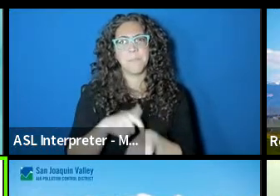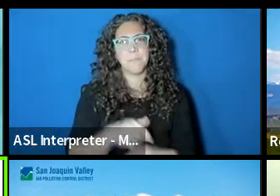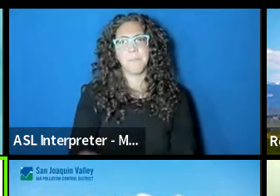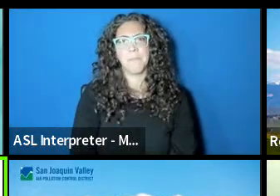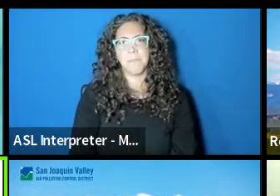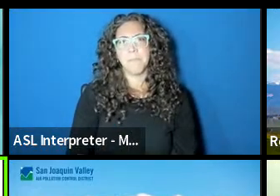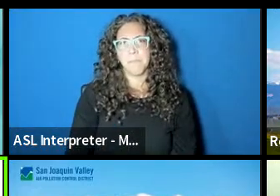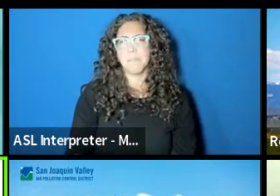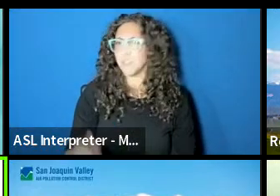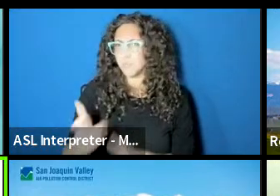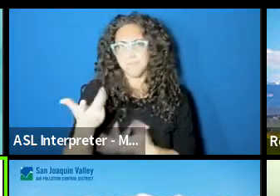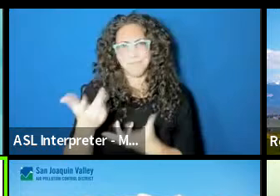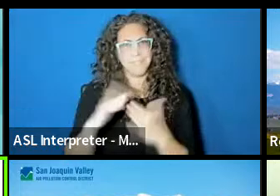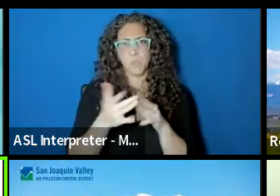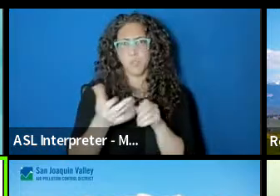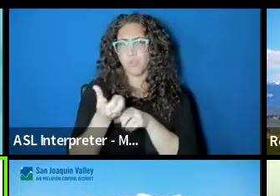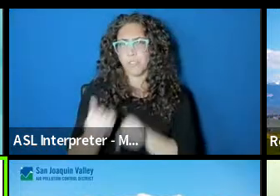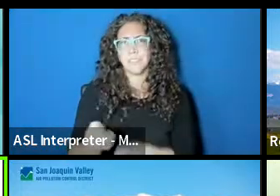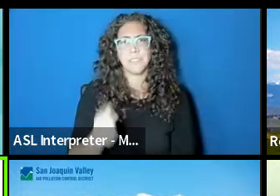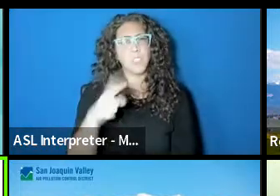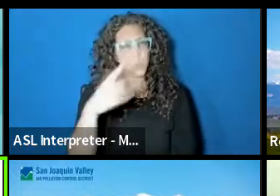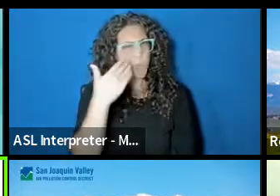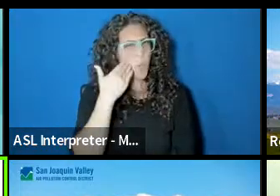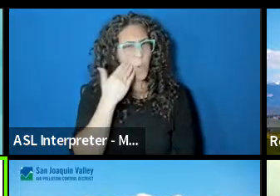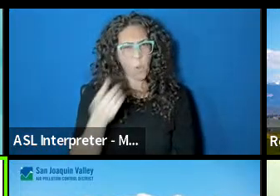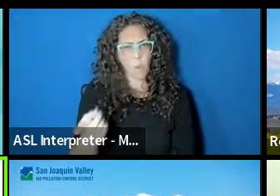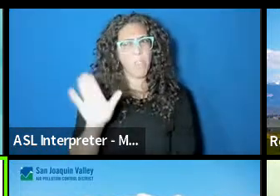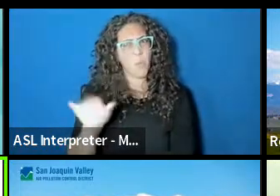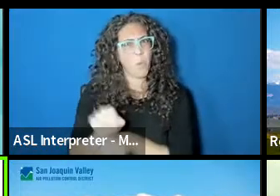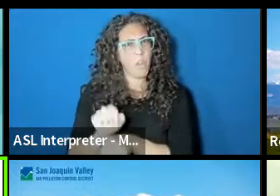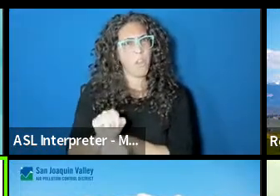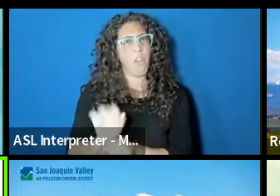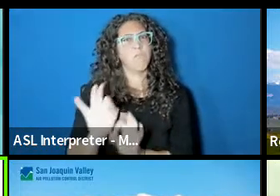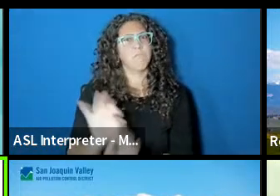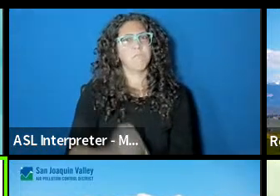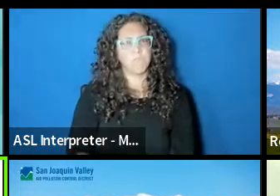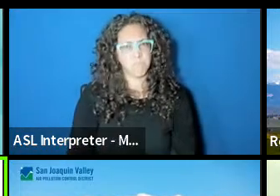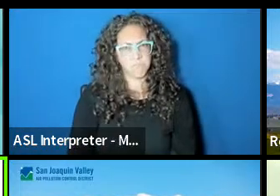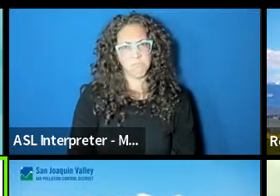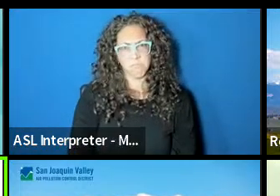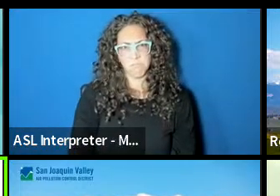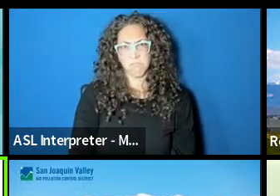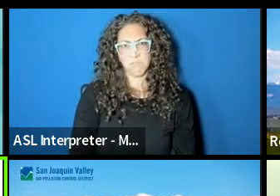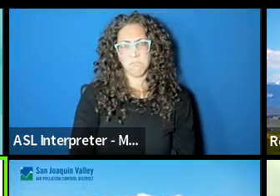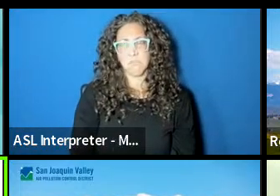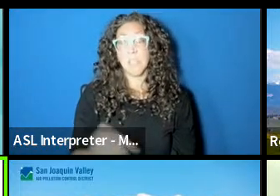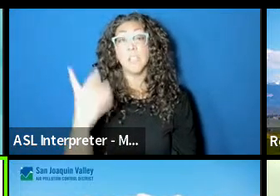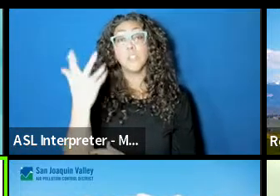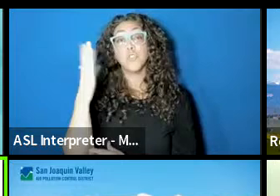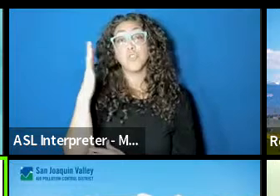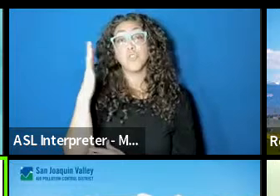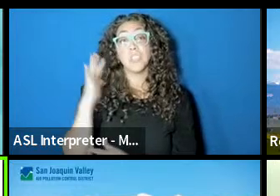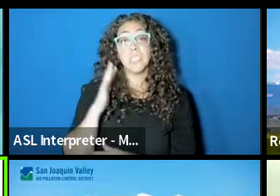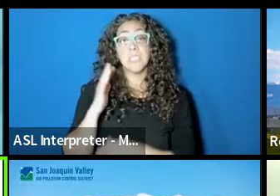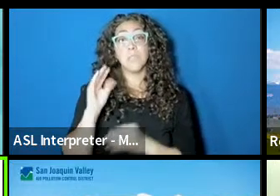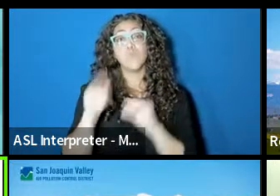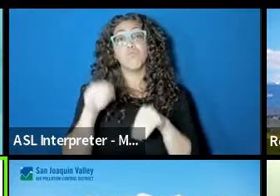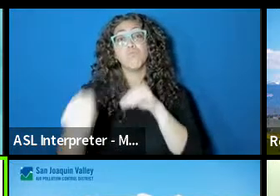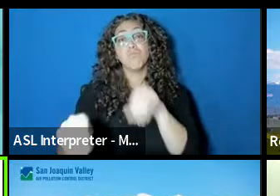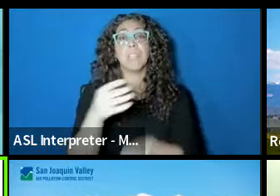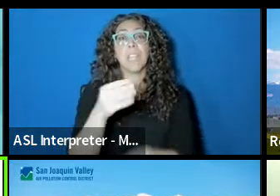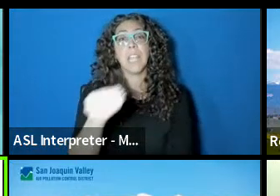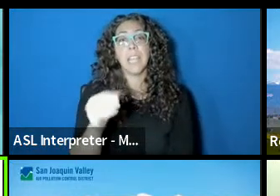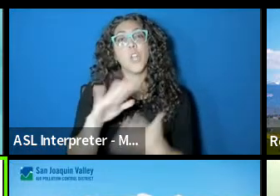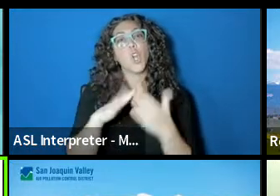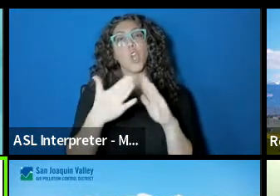in the community, as most of you guys all know them and the work that they do. And the tree planting and the urban greening has just